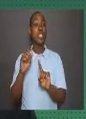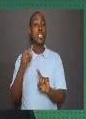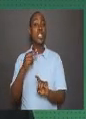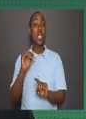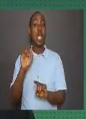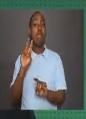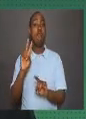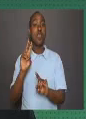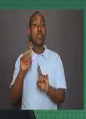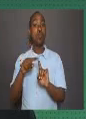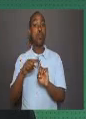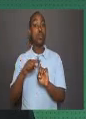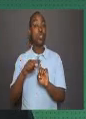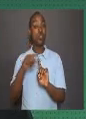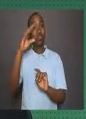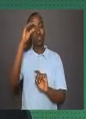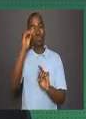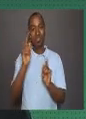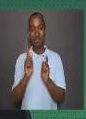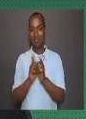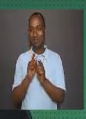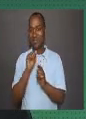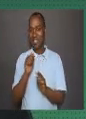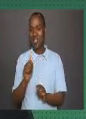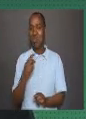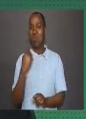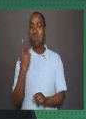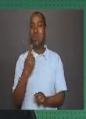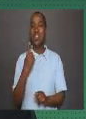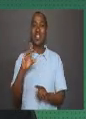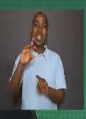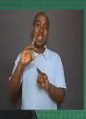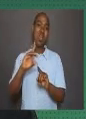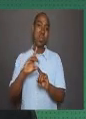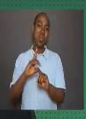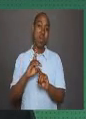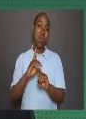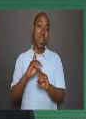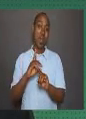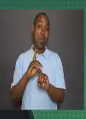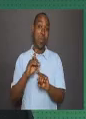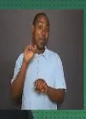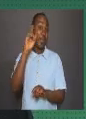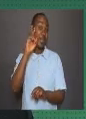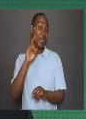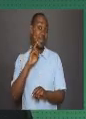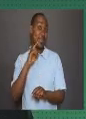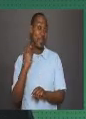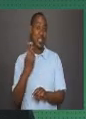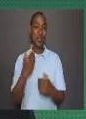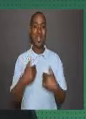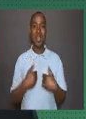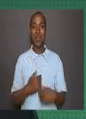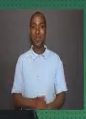person. Always wear a condom when having sexual intercourse.